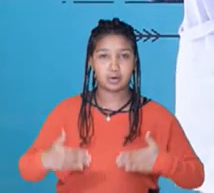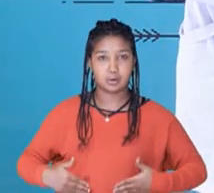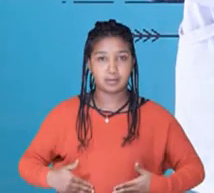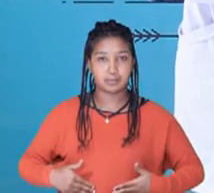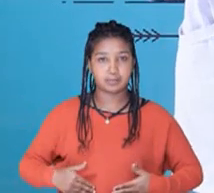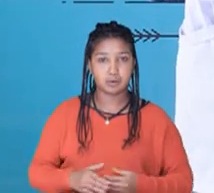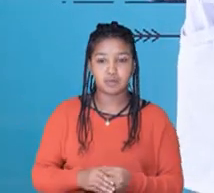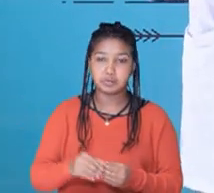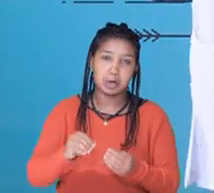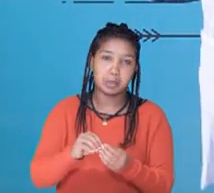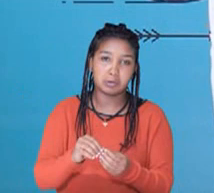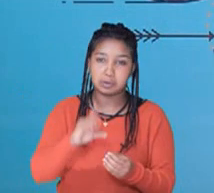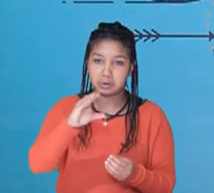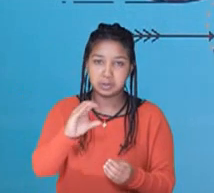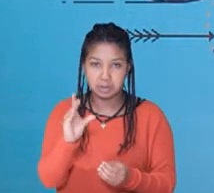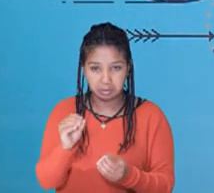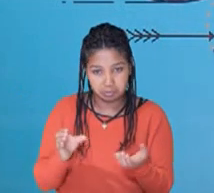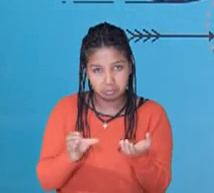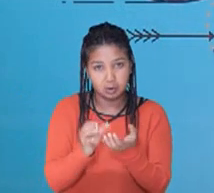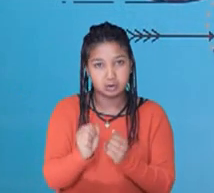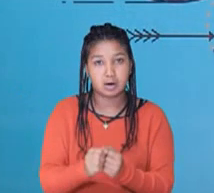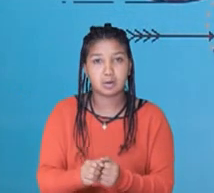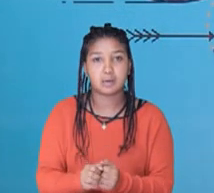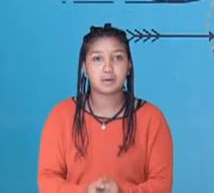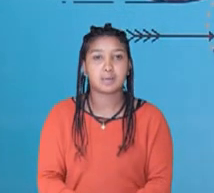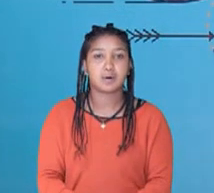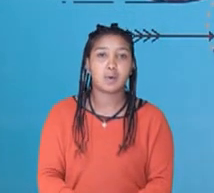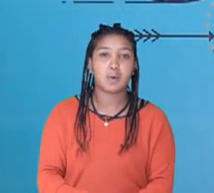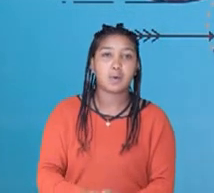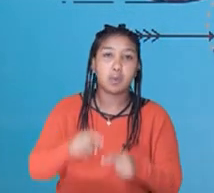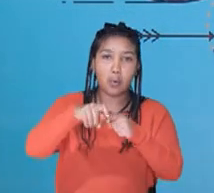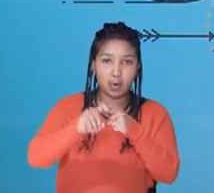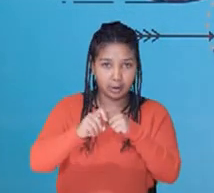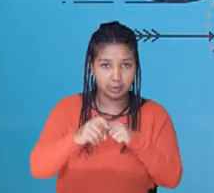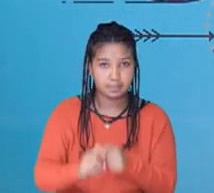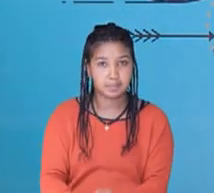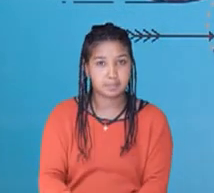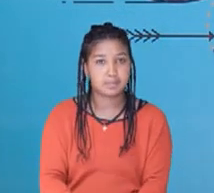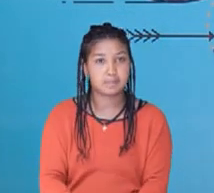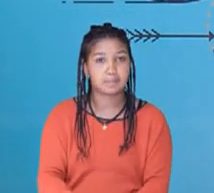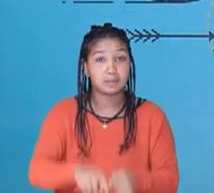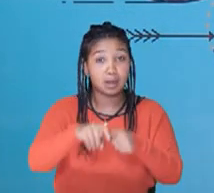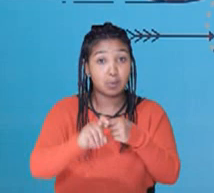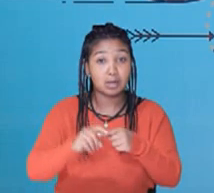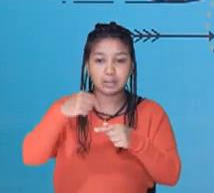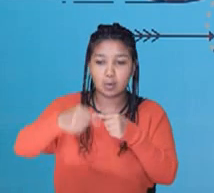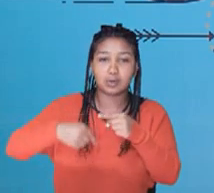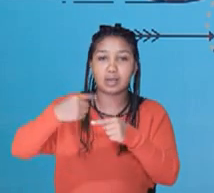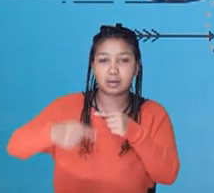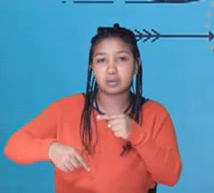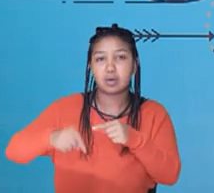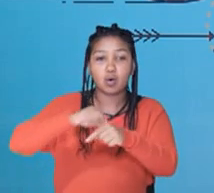for the disk or for the pulley. Pulley is usually disk, so we can use that. Here, the pulley is tending to